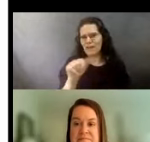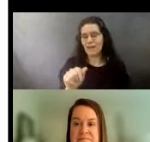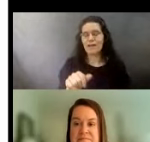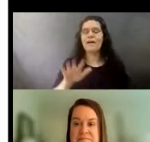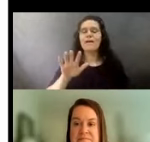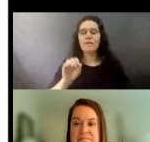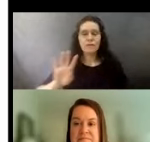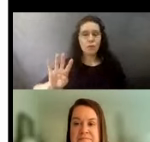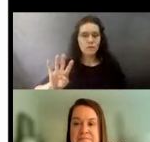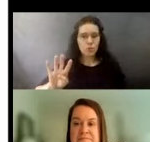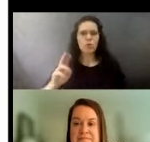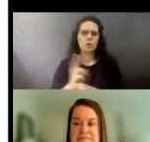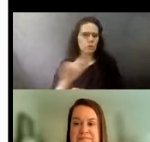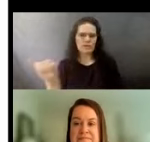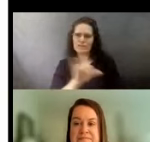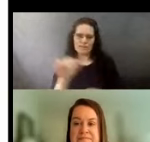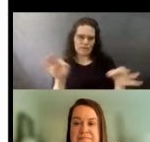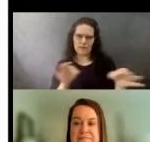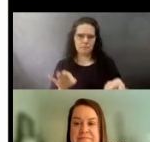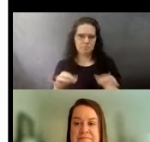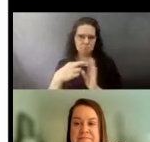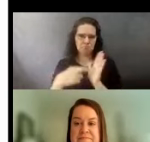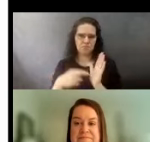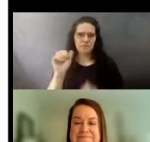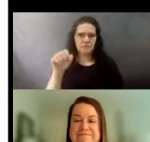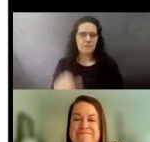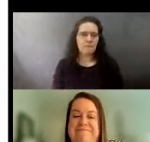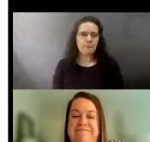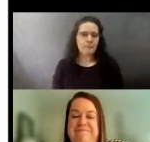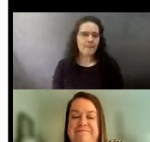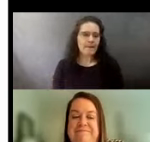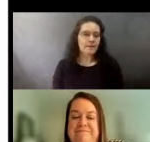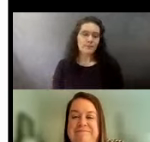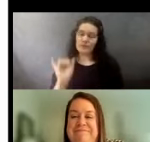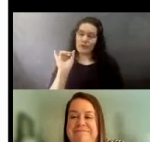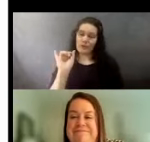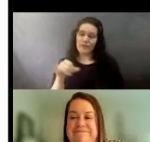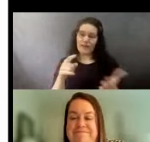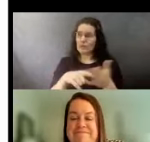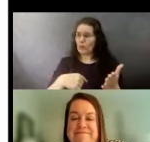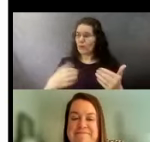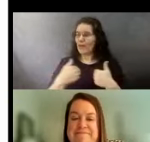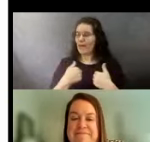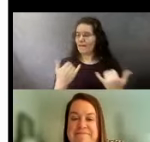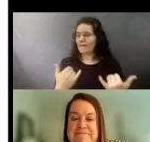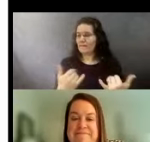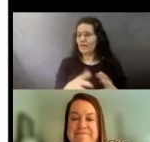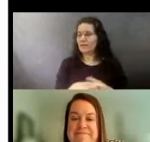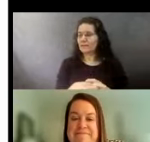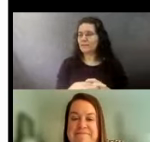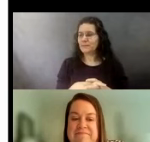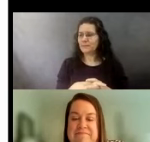same definition. And that's the story. There's a lot of room to